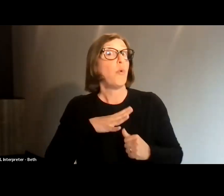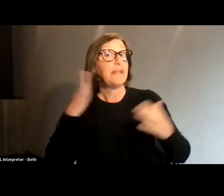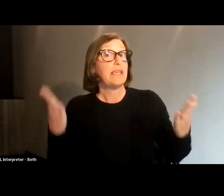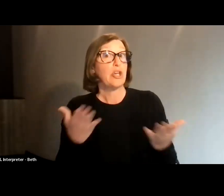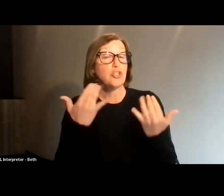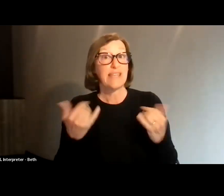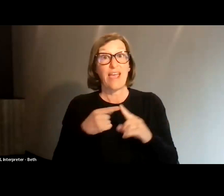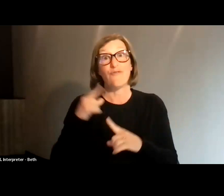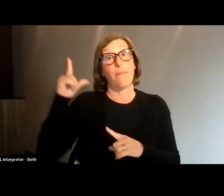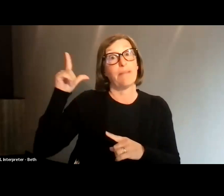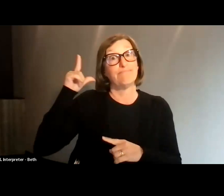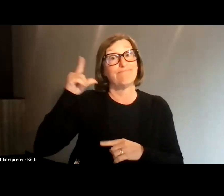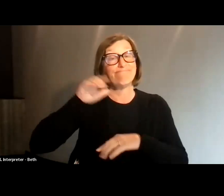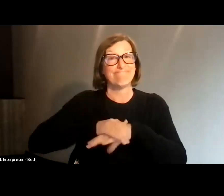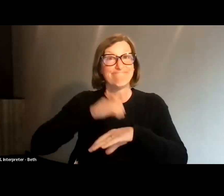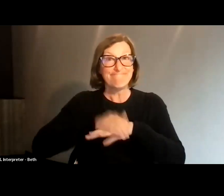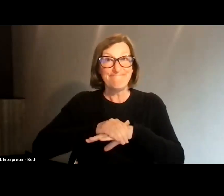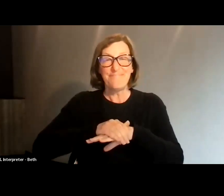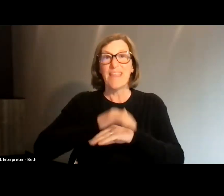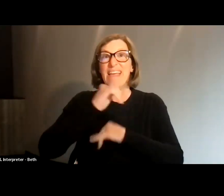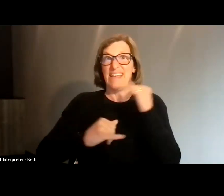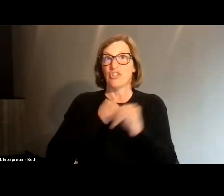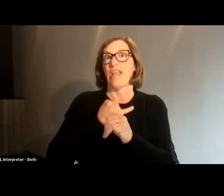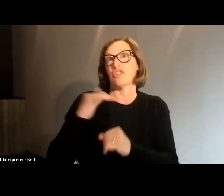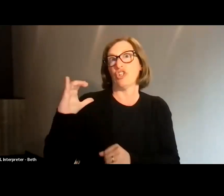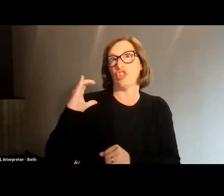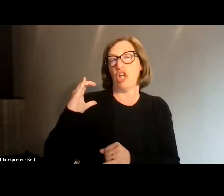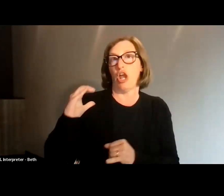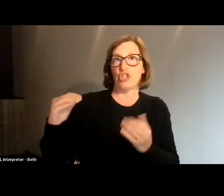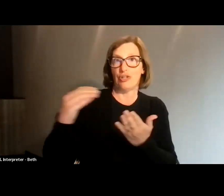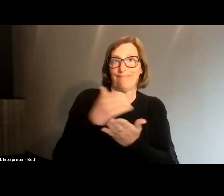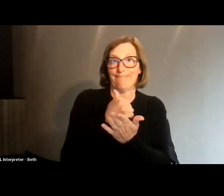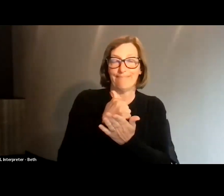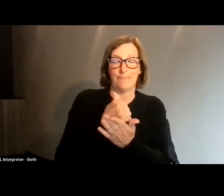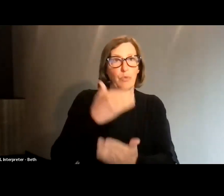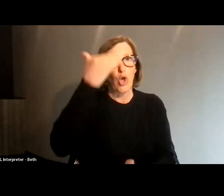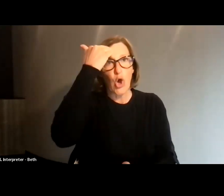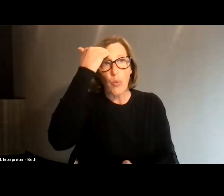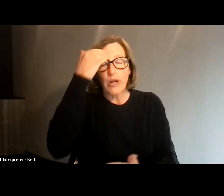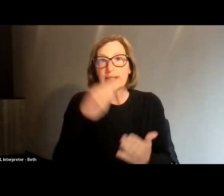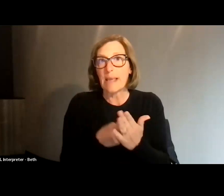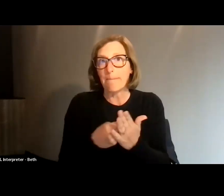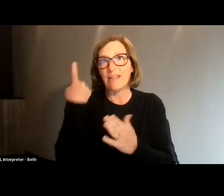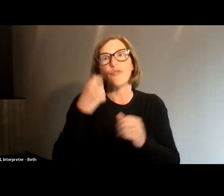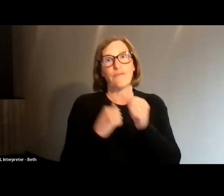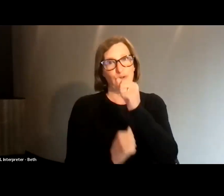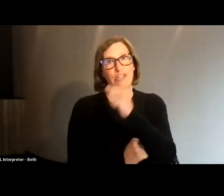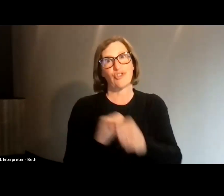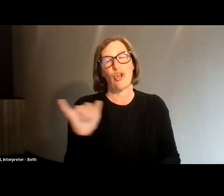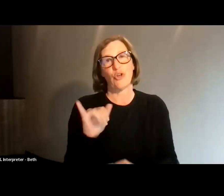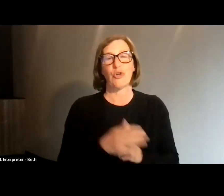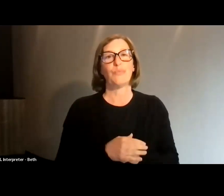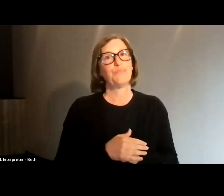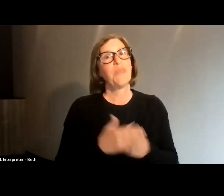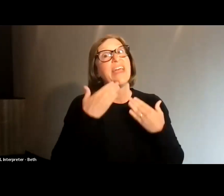from London. And it's our international chair and helped to raise international awareness and much needed funds for the foundation. So thank you